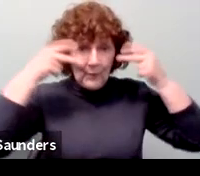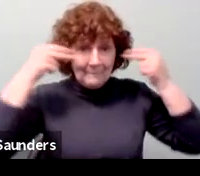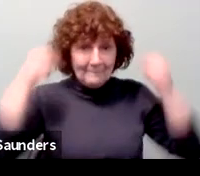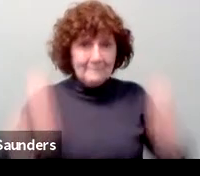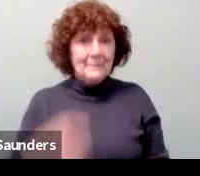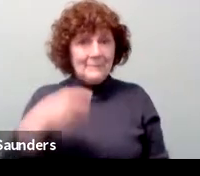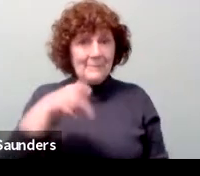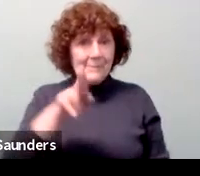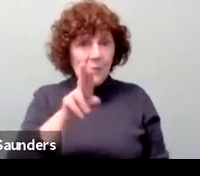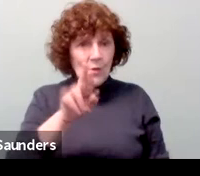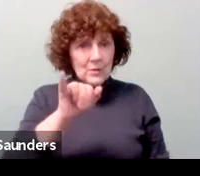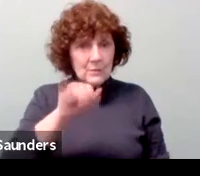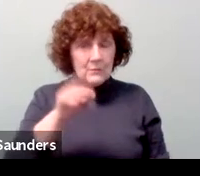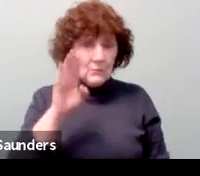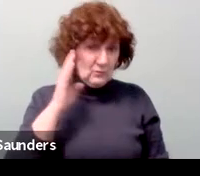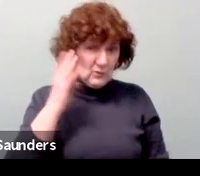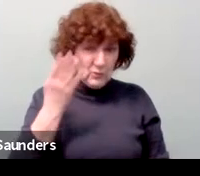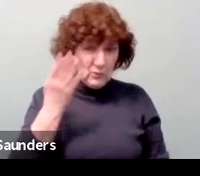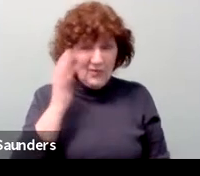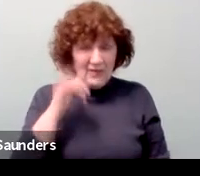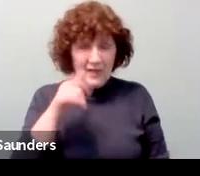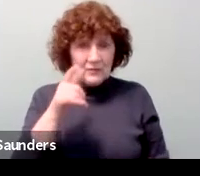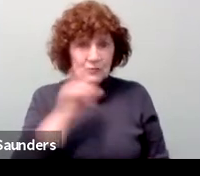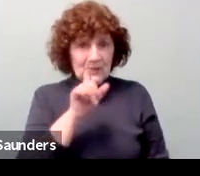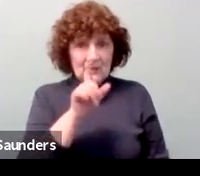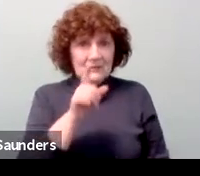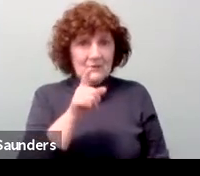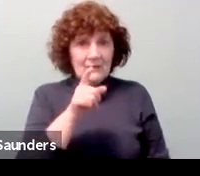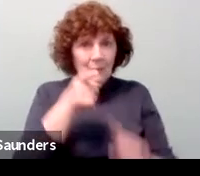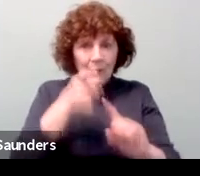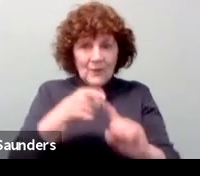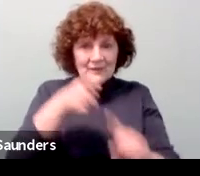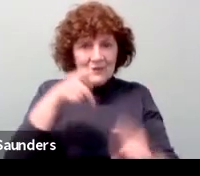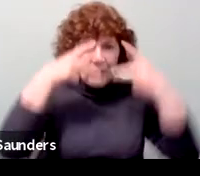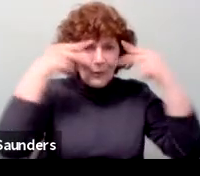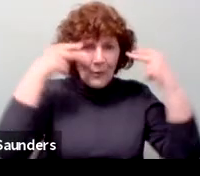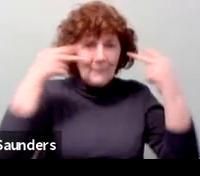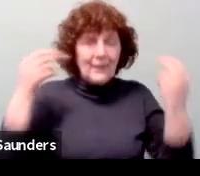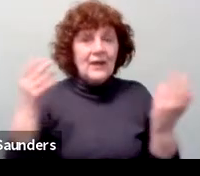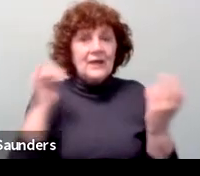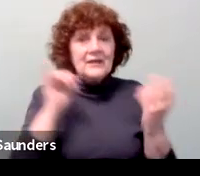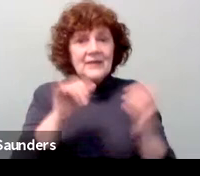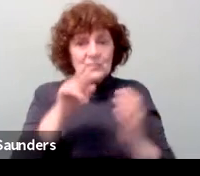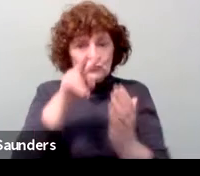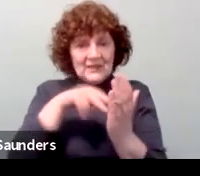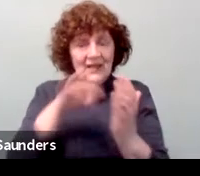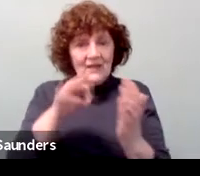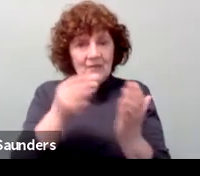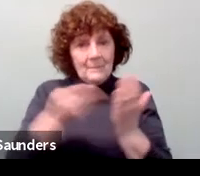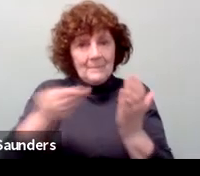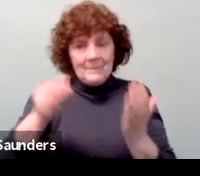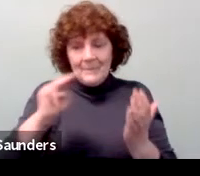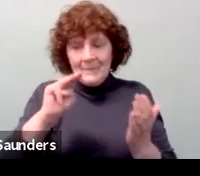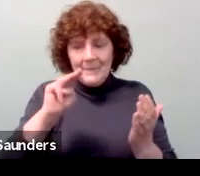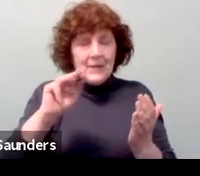aware, at the very heart of Purim is the reading of the Megillah, the scroll